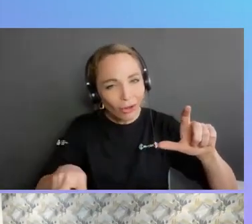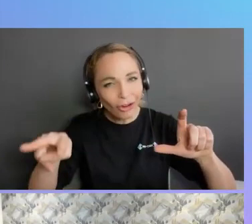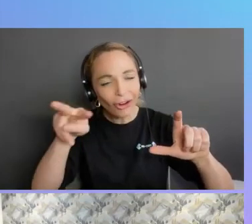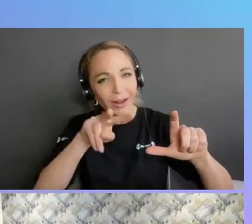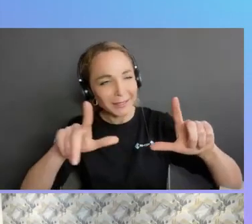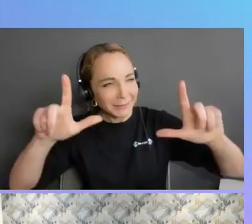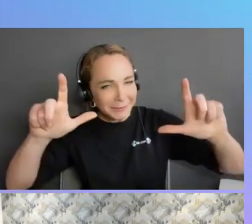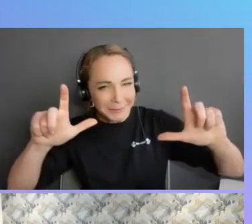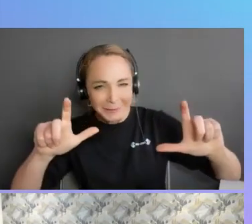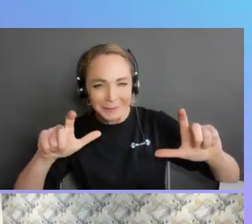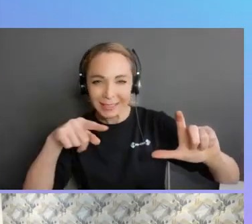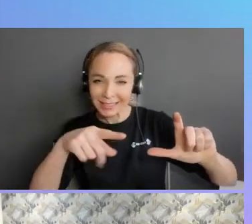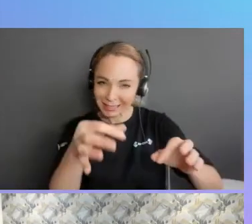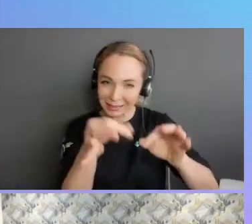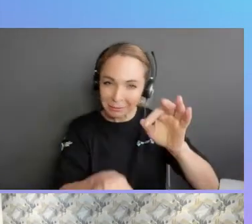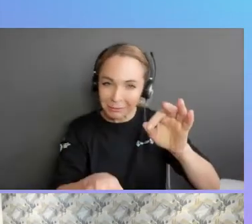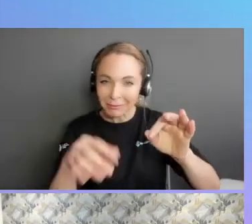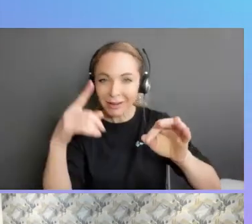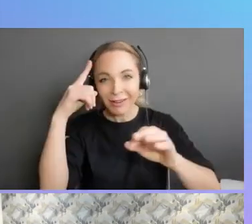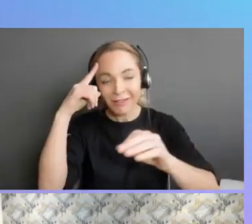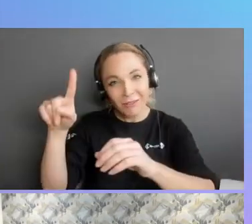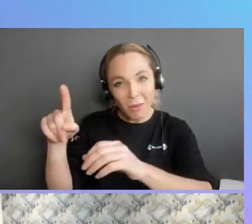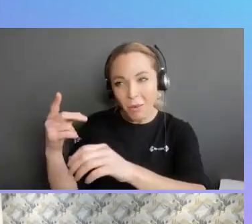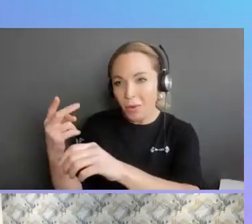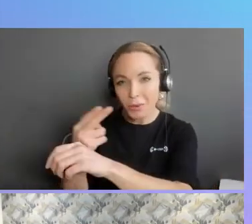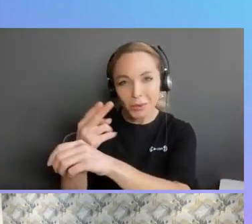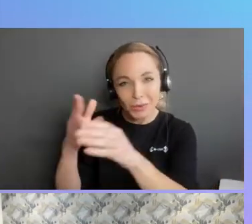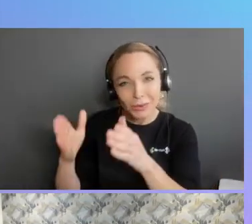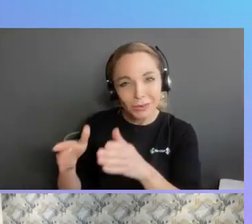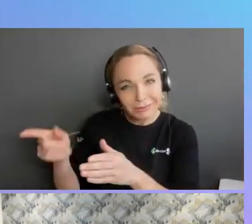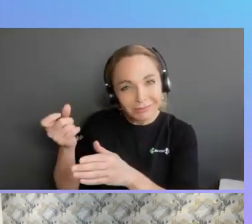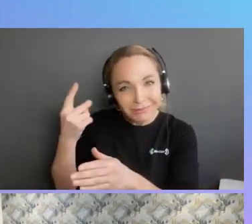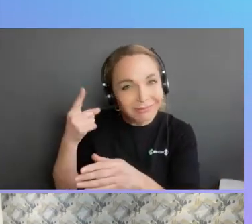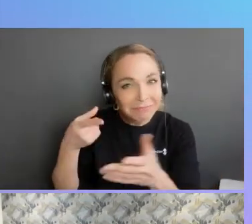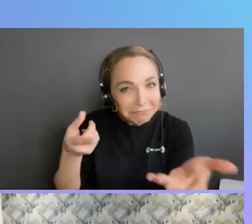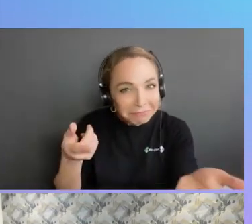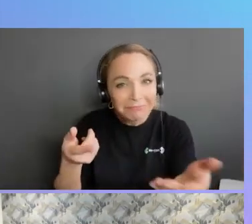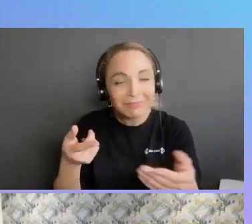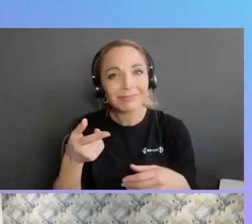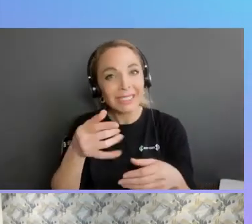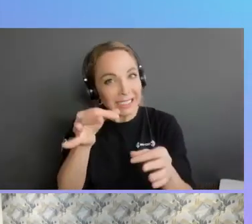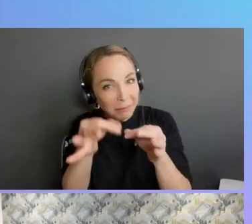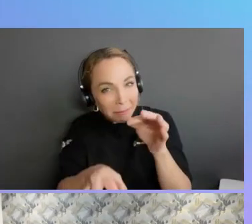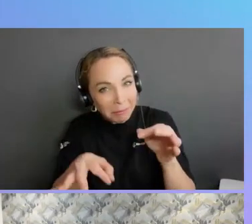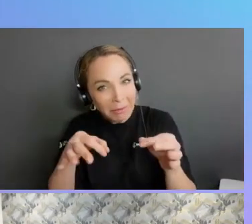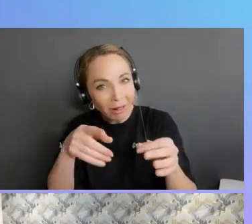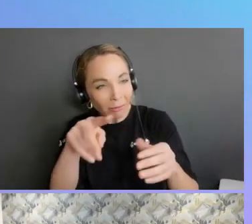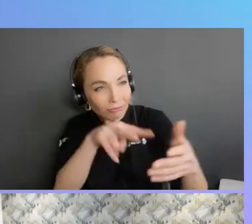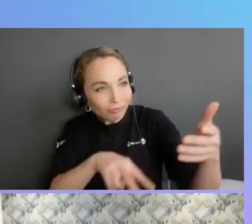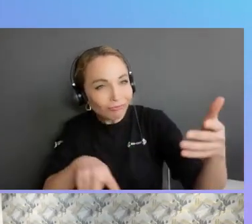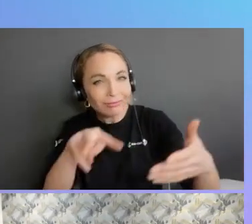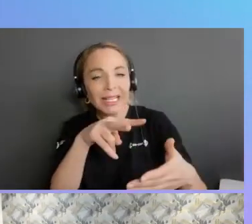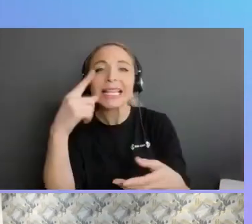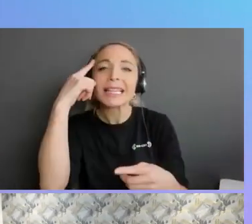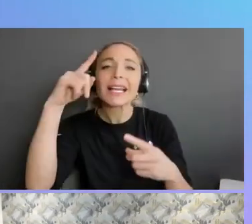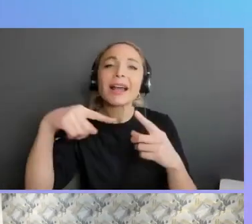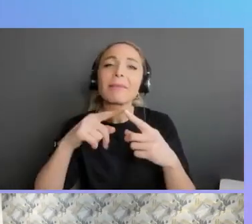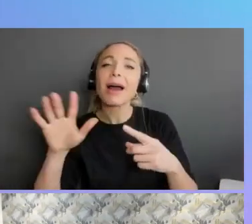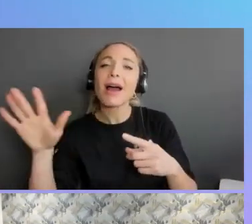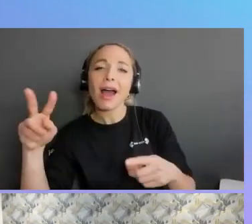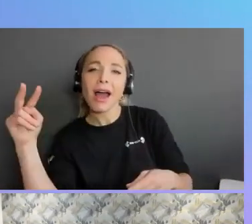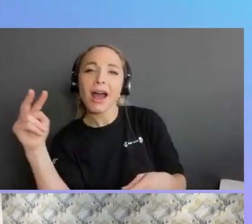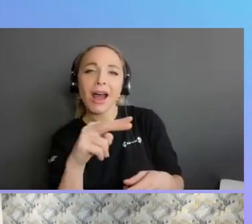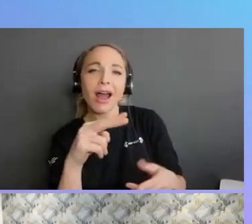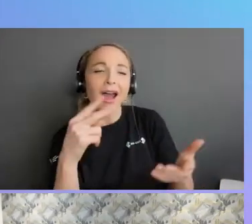enough for your user to understand? Sometimes we just think about visual experience, but we